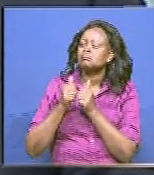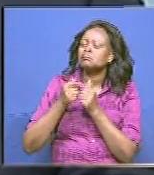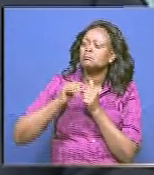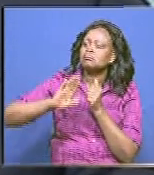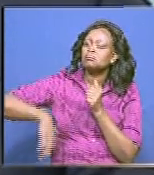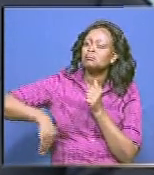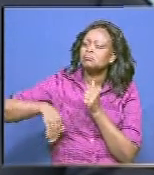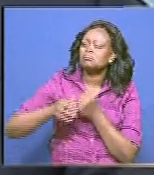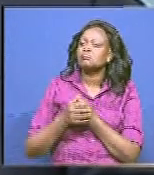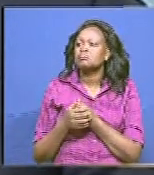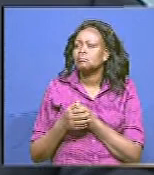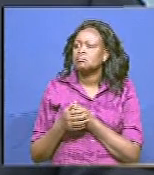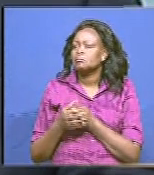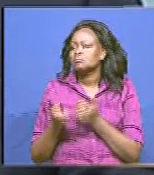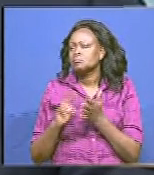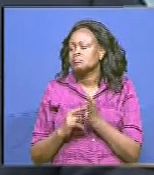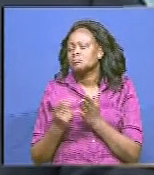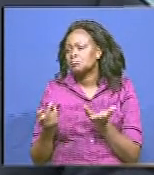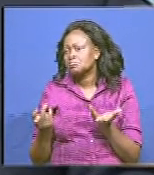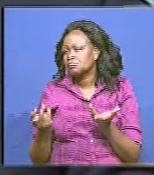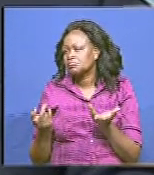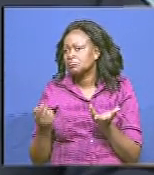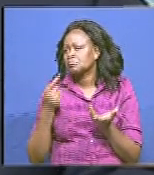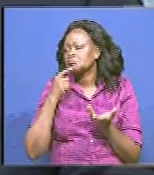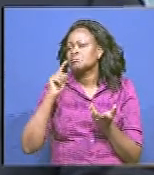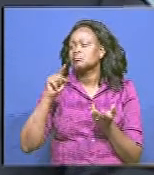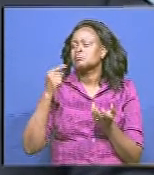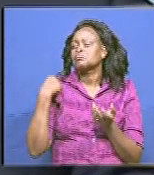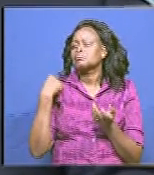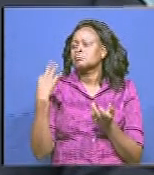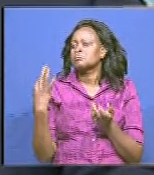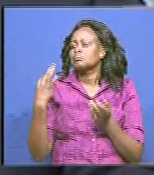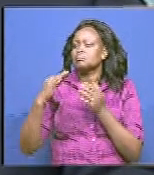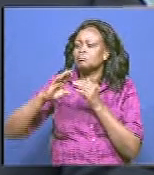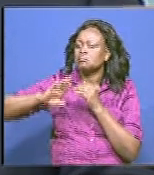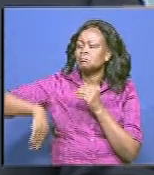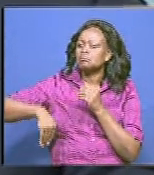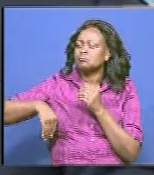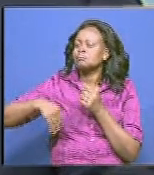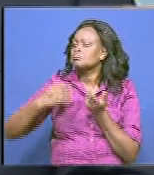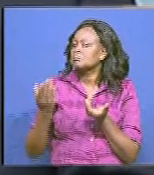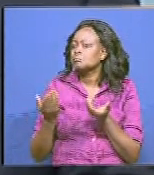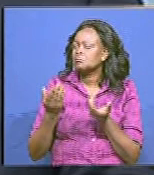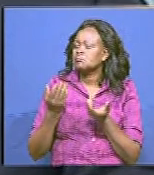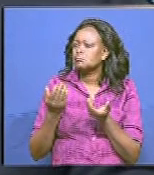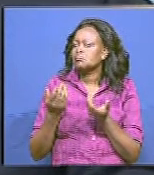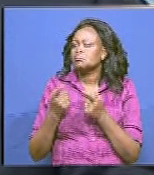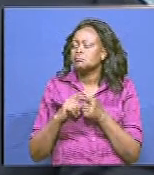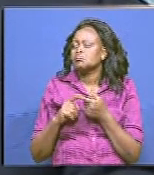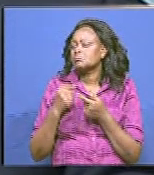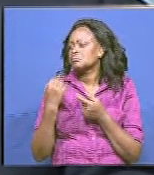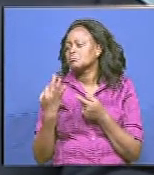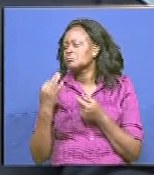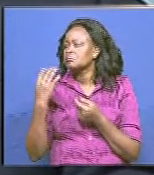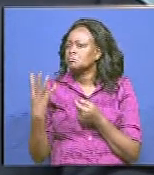from below. So you'd find one today is number three, tomorrow from down, number four, number three, number two, and then you go last week. Mm-hmm.